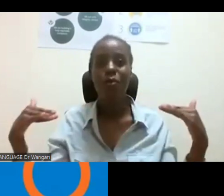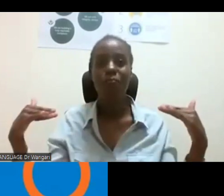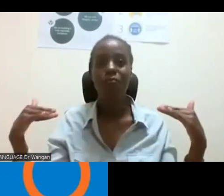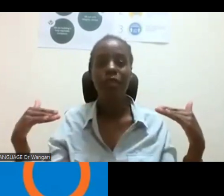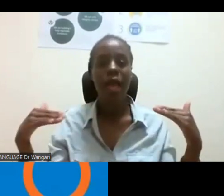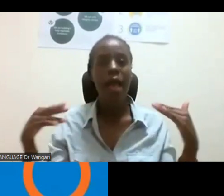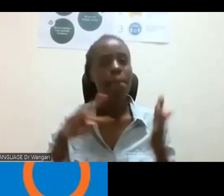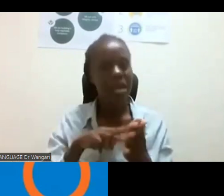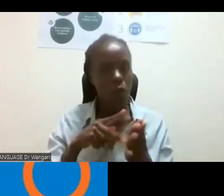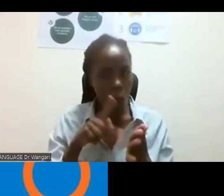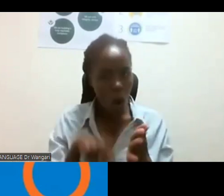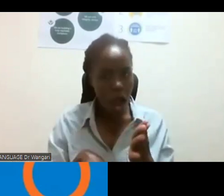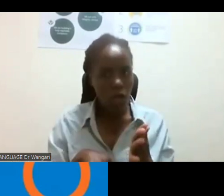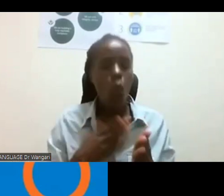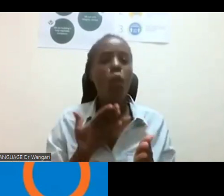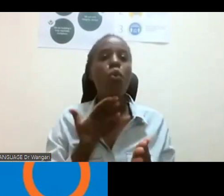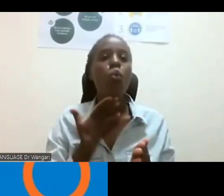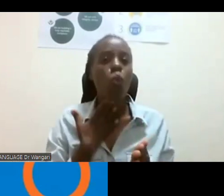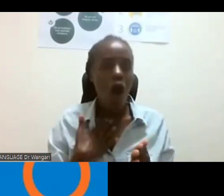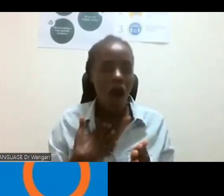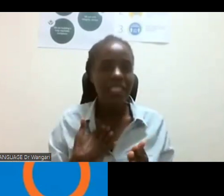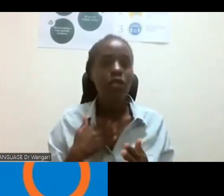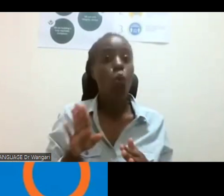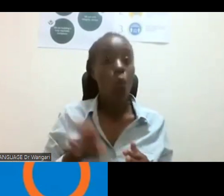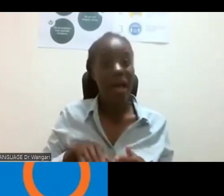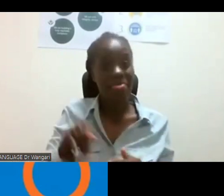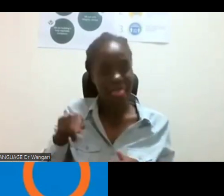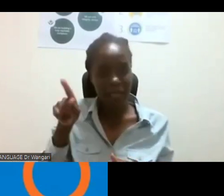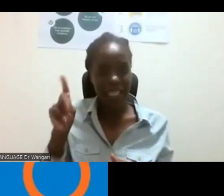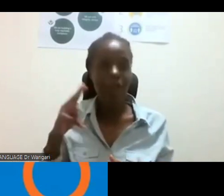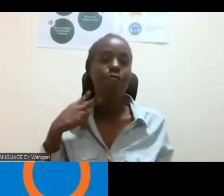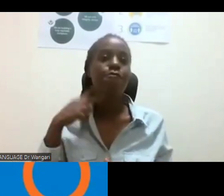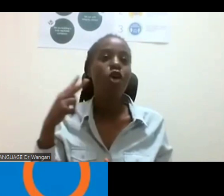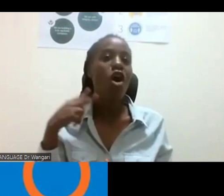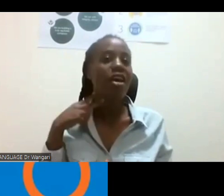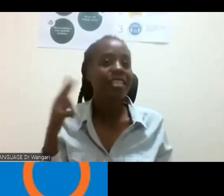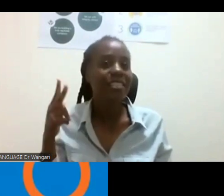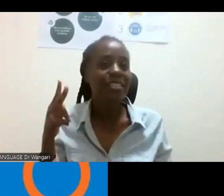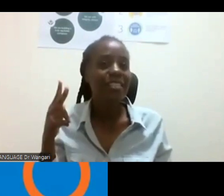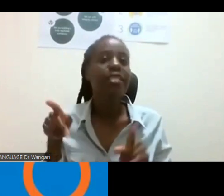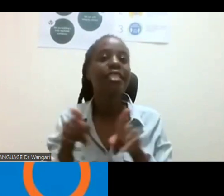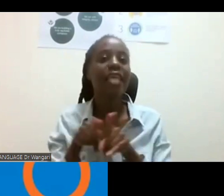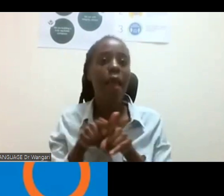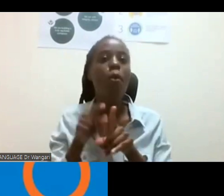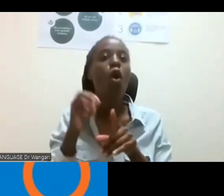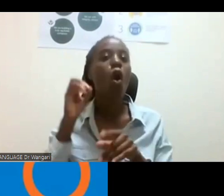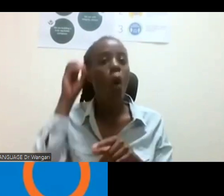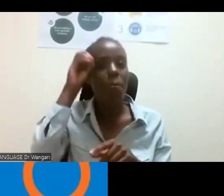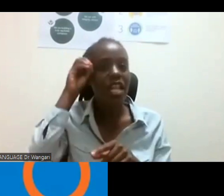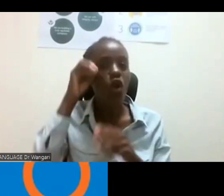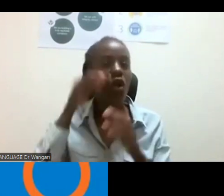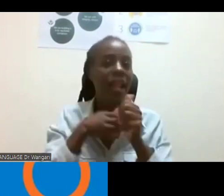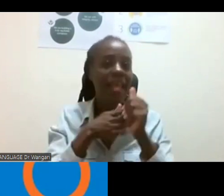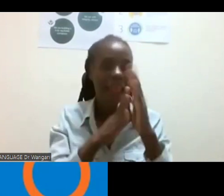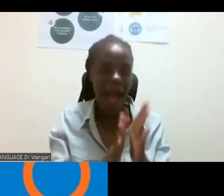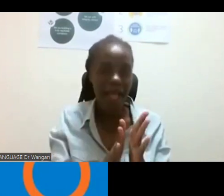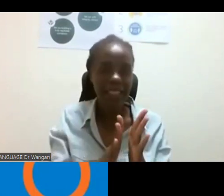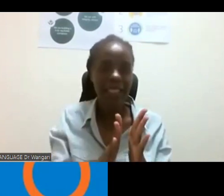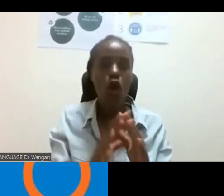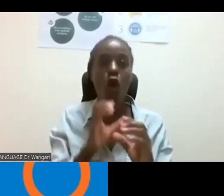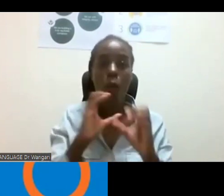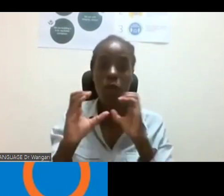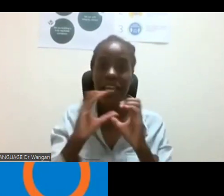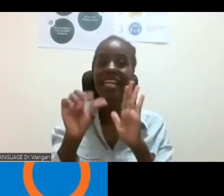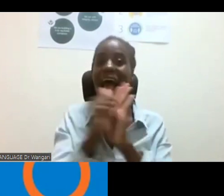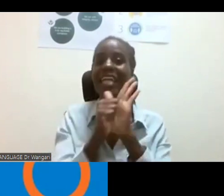So bringing them in as opinion leaders, bringing them the skills that they need to communicate on FGM prevention, not